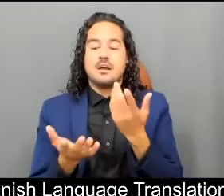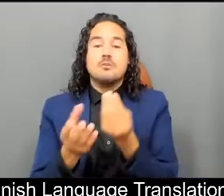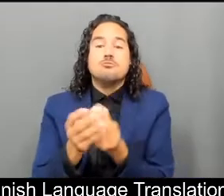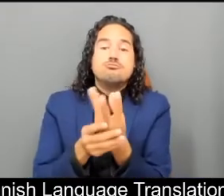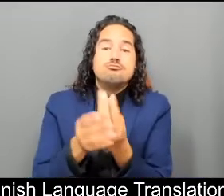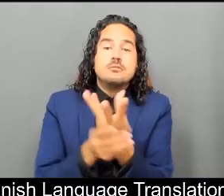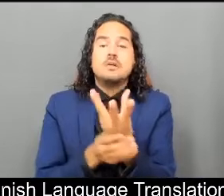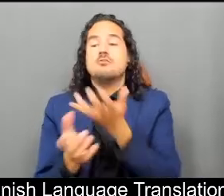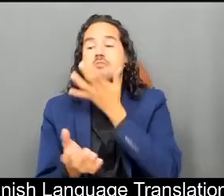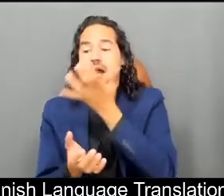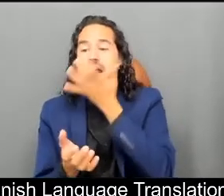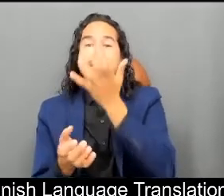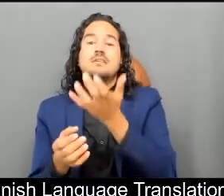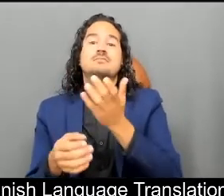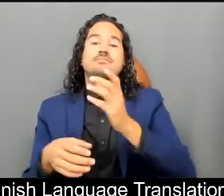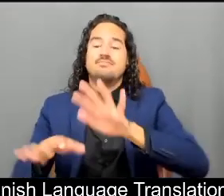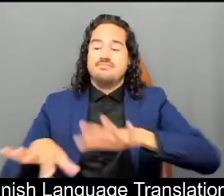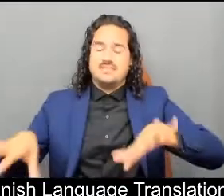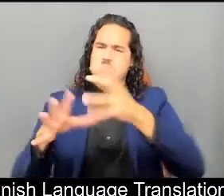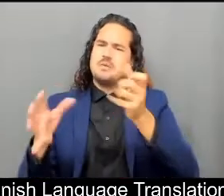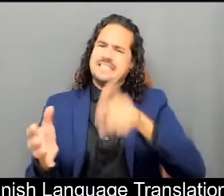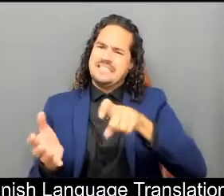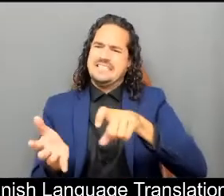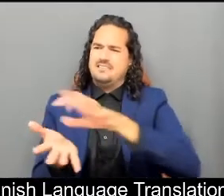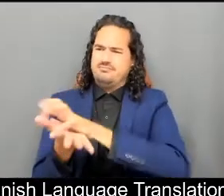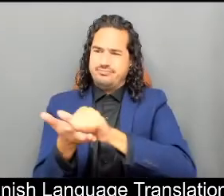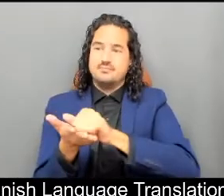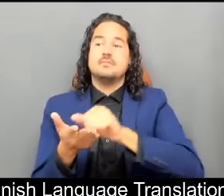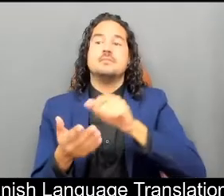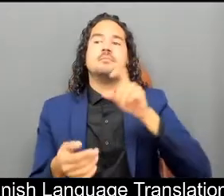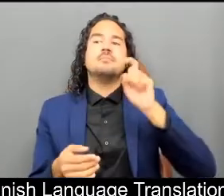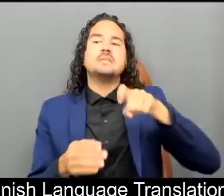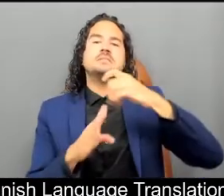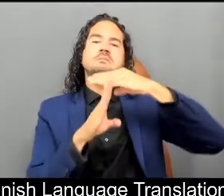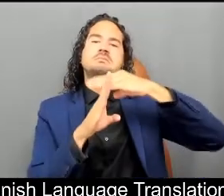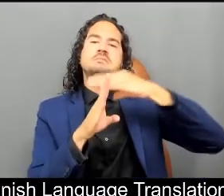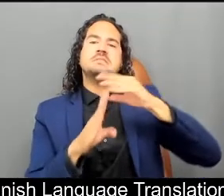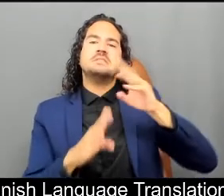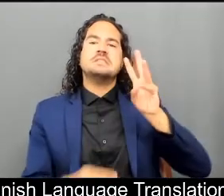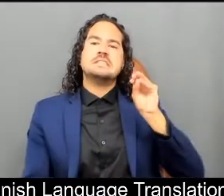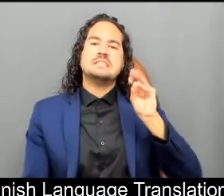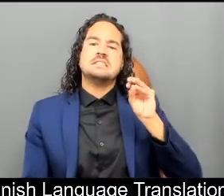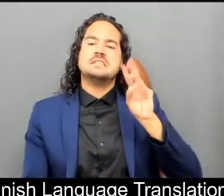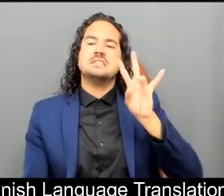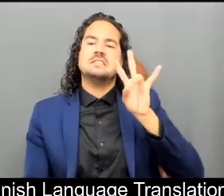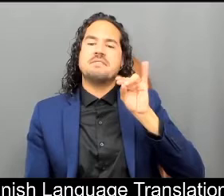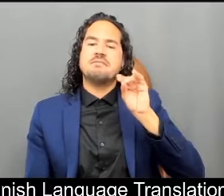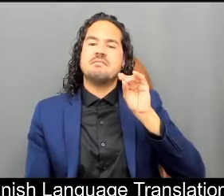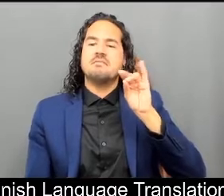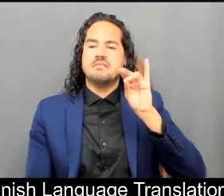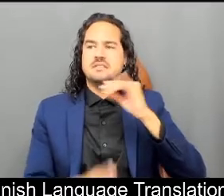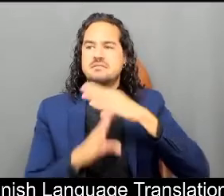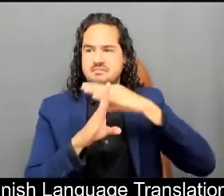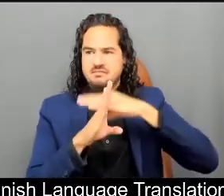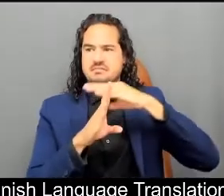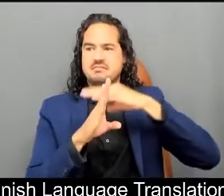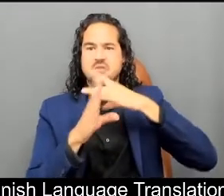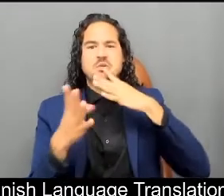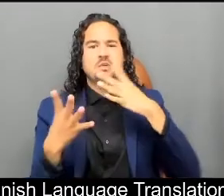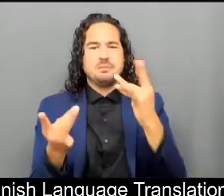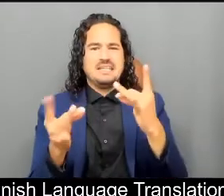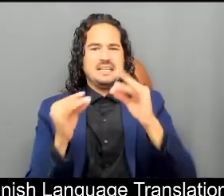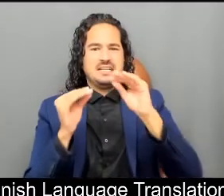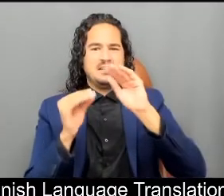60s, 70s. So we have some good enough fire behavior to reduce those fuels, but it's also